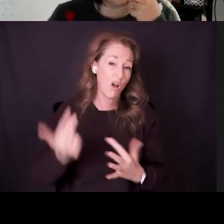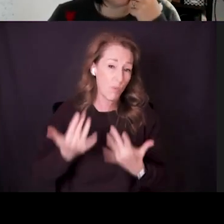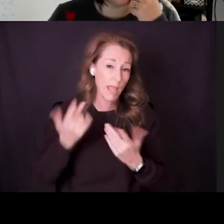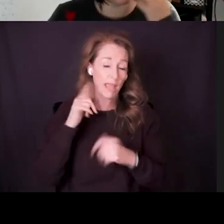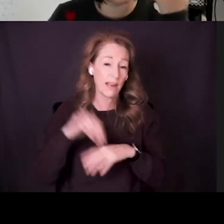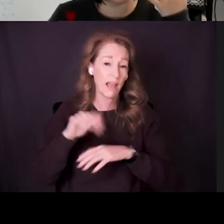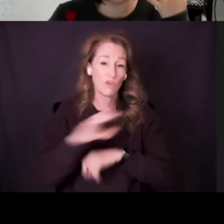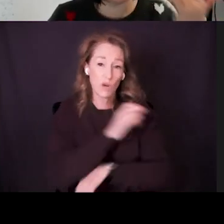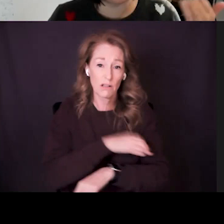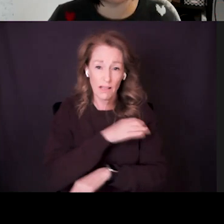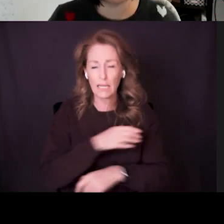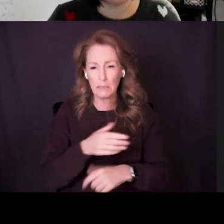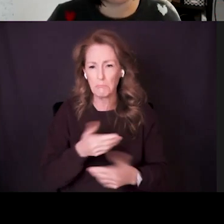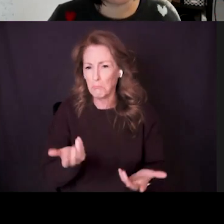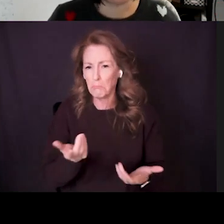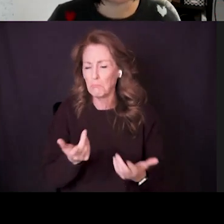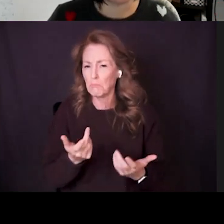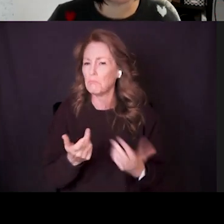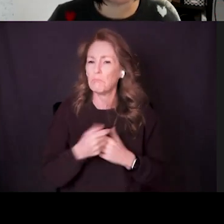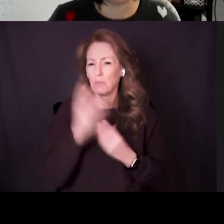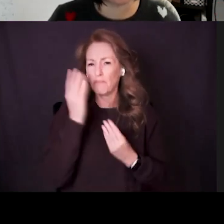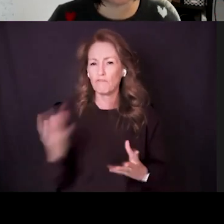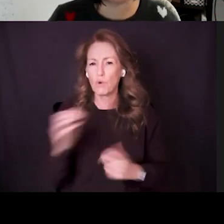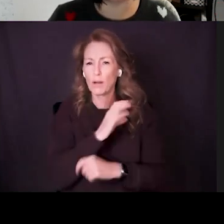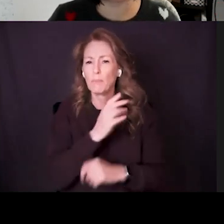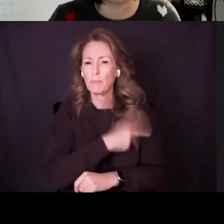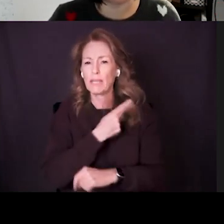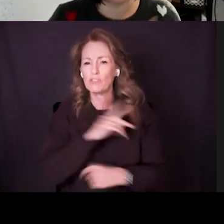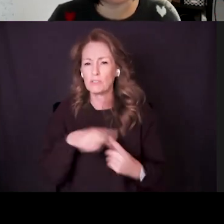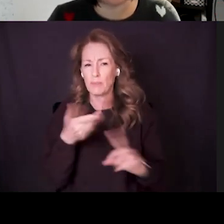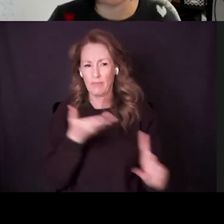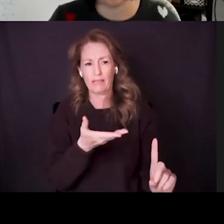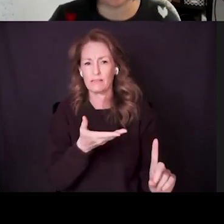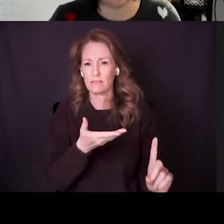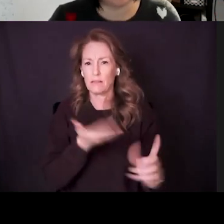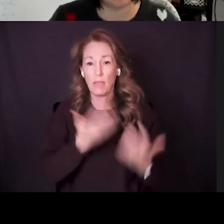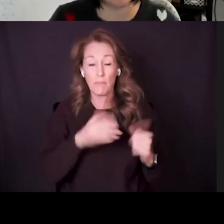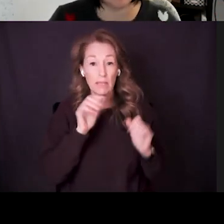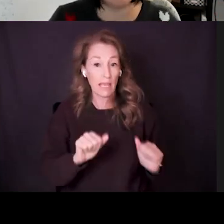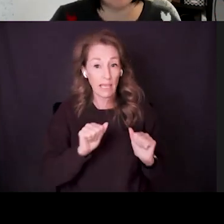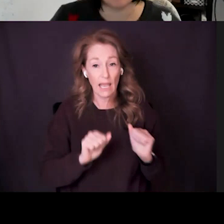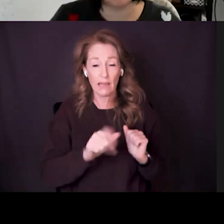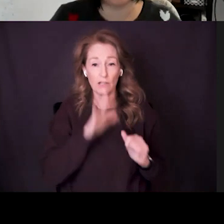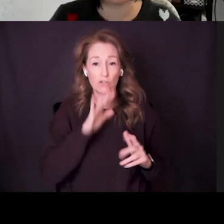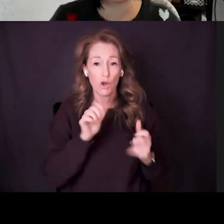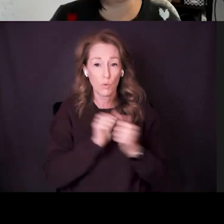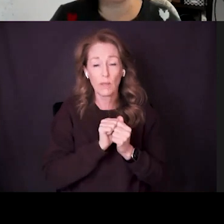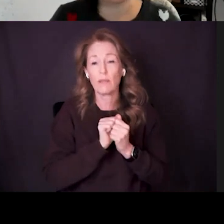get in to somebody over the phone, maybe for 1 or 2 visits before they can get into your clinic. Next slide,